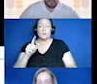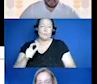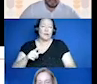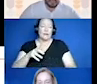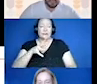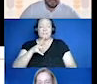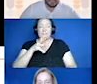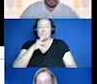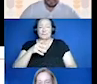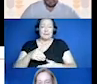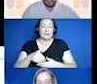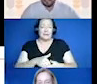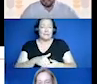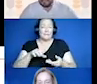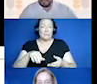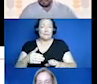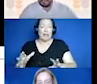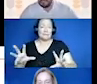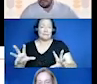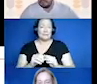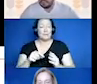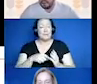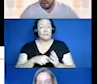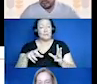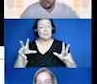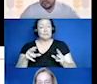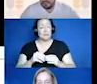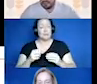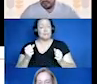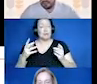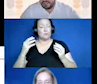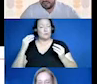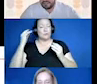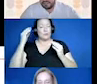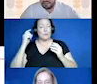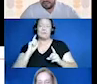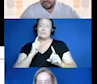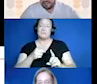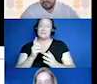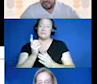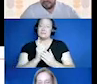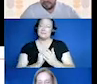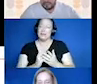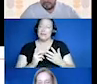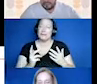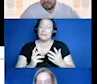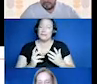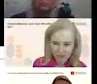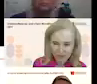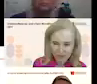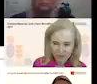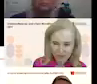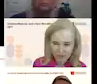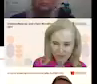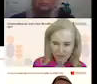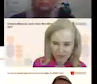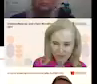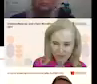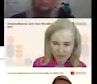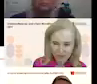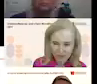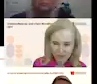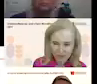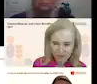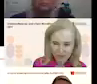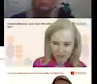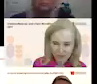Next slide. While this summit gave us much to think about, our intent with the design of this summit was to make sure we were spending time discussing the